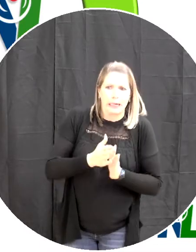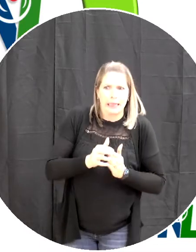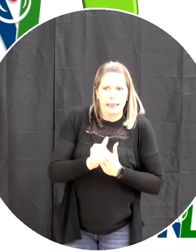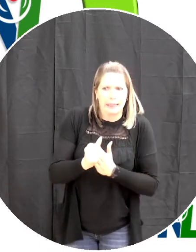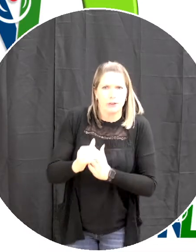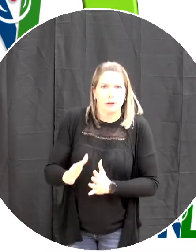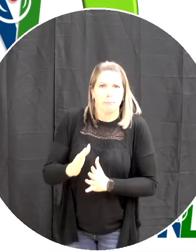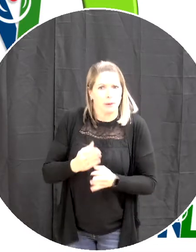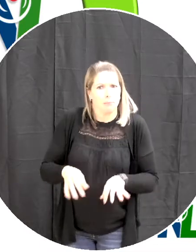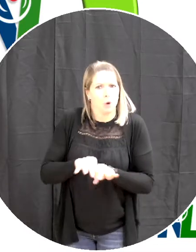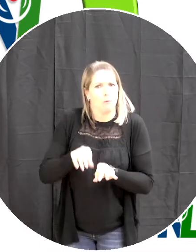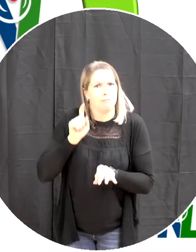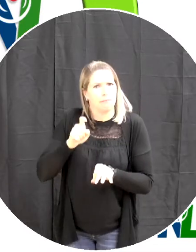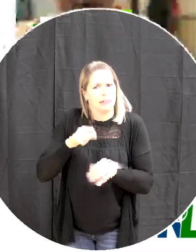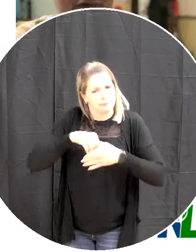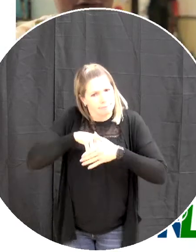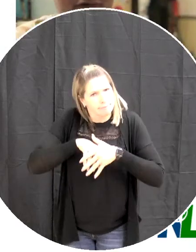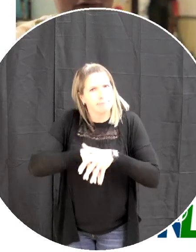us.